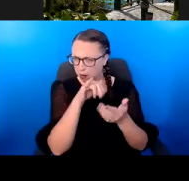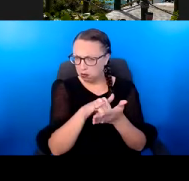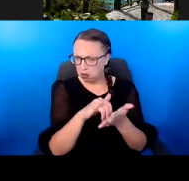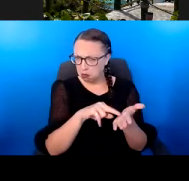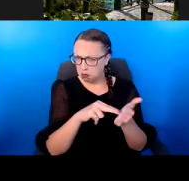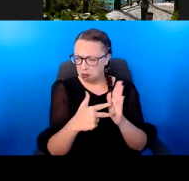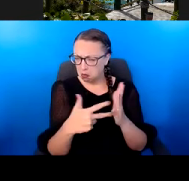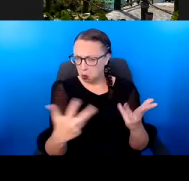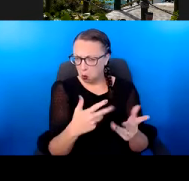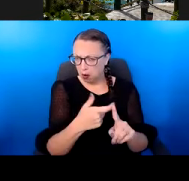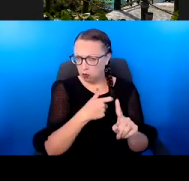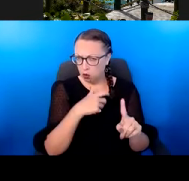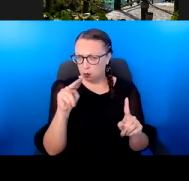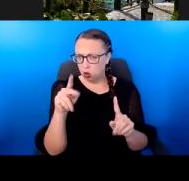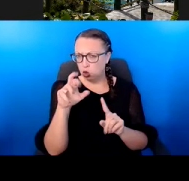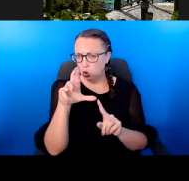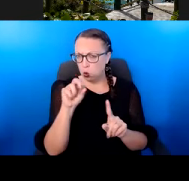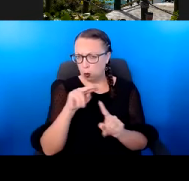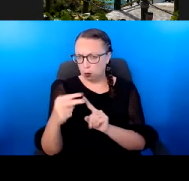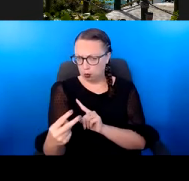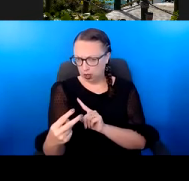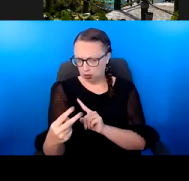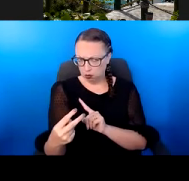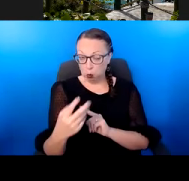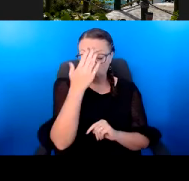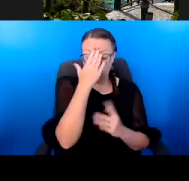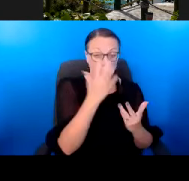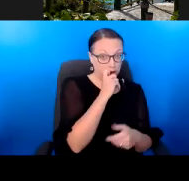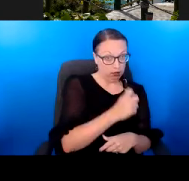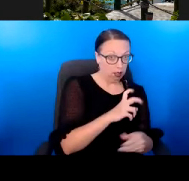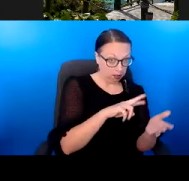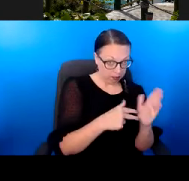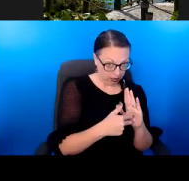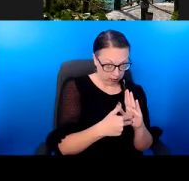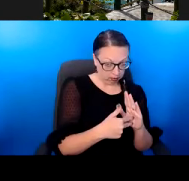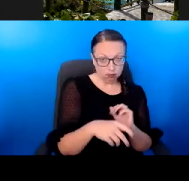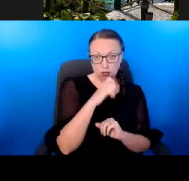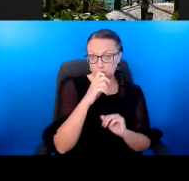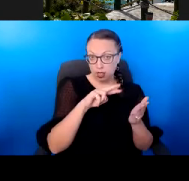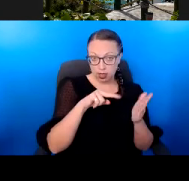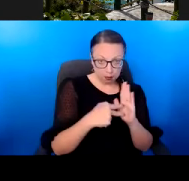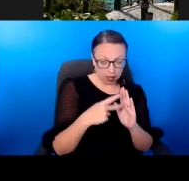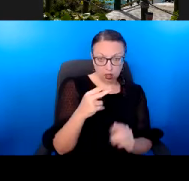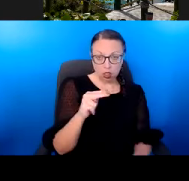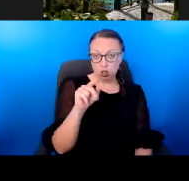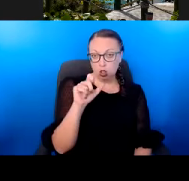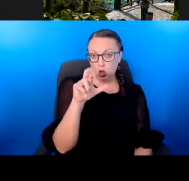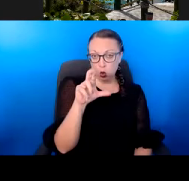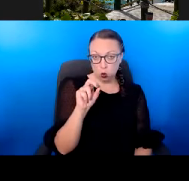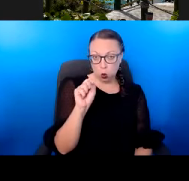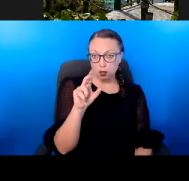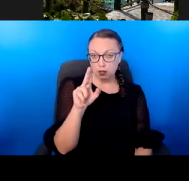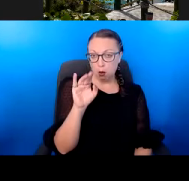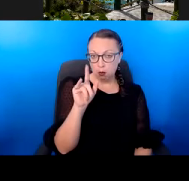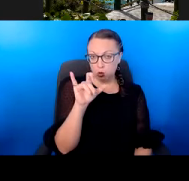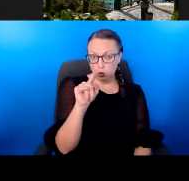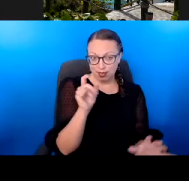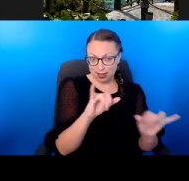a neural perspective? Well, we know what it doesn't mean. It doesn't mean that the neural substrate is the same, right? It can't